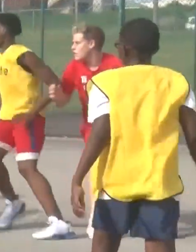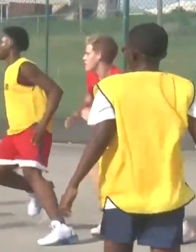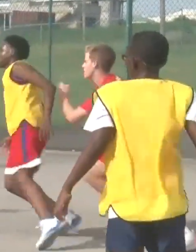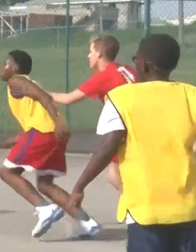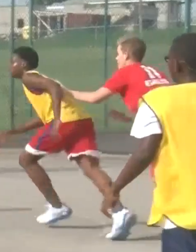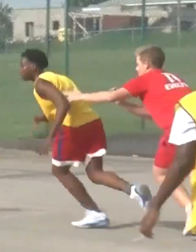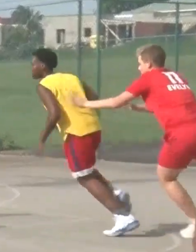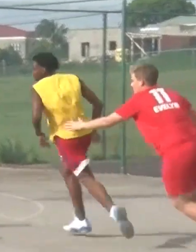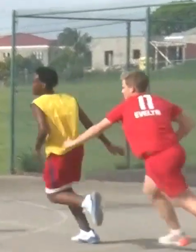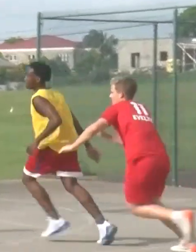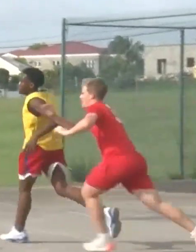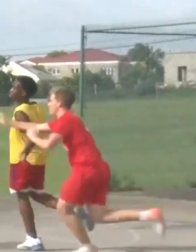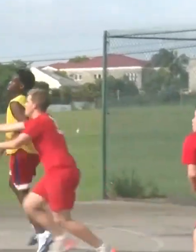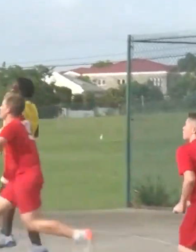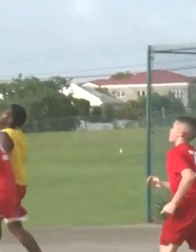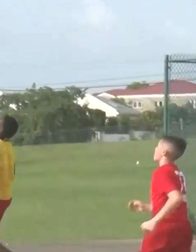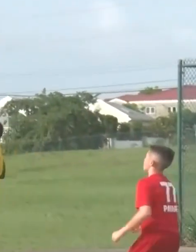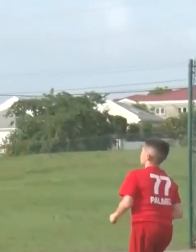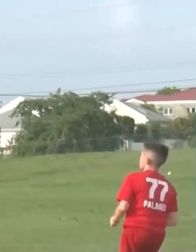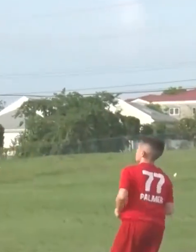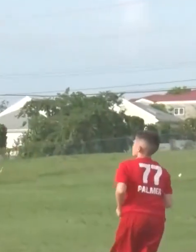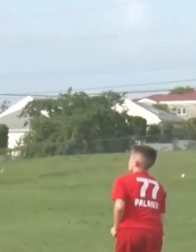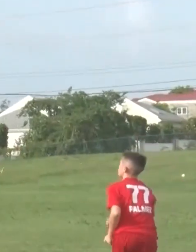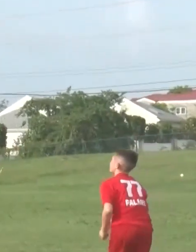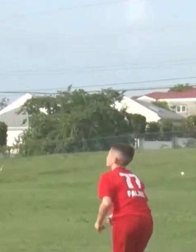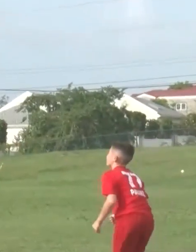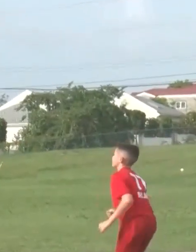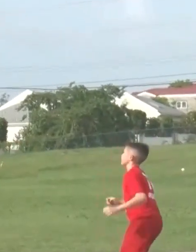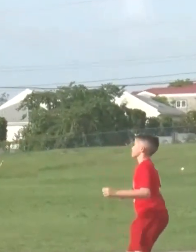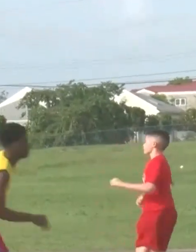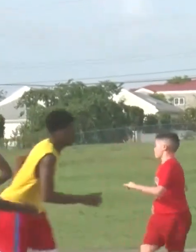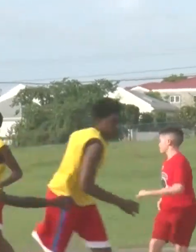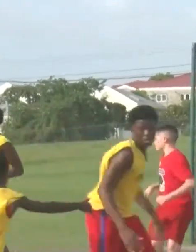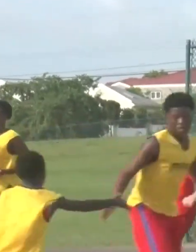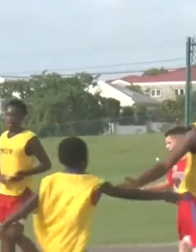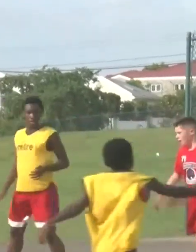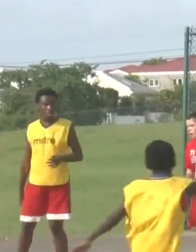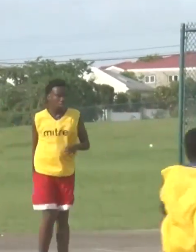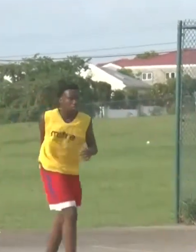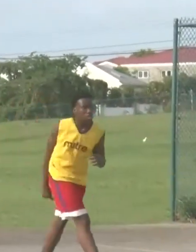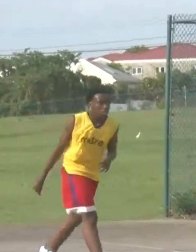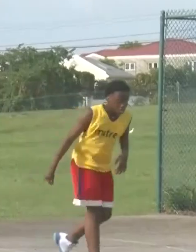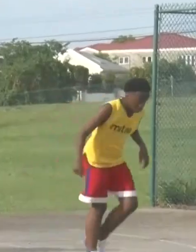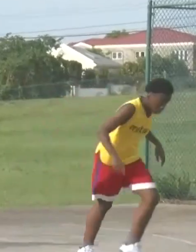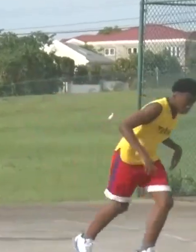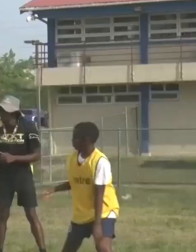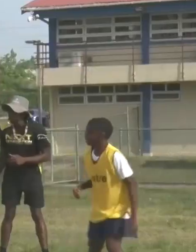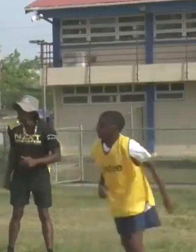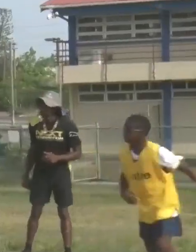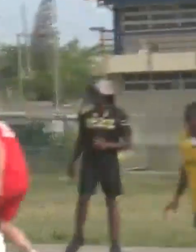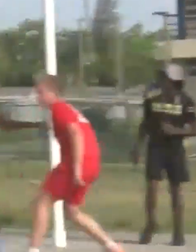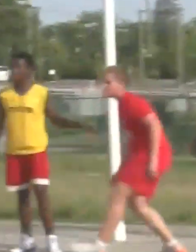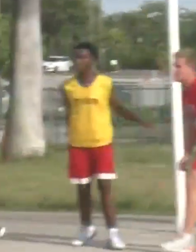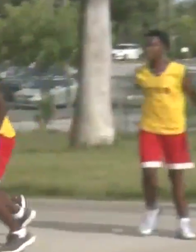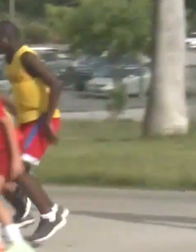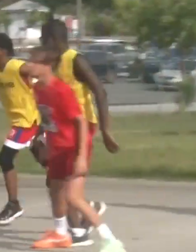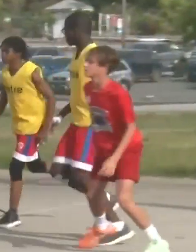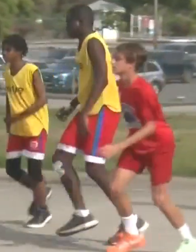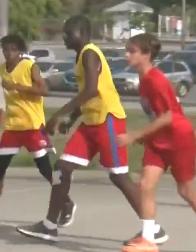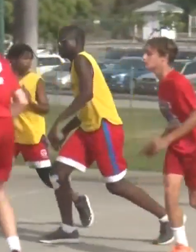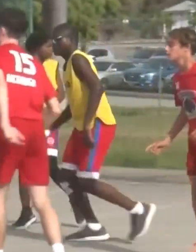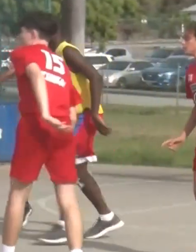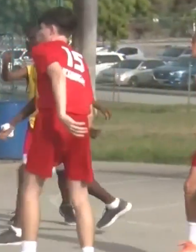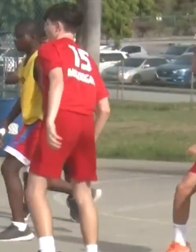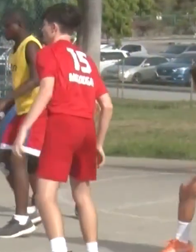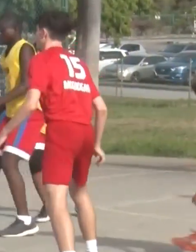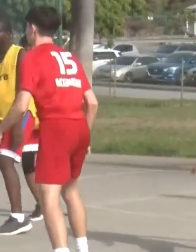but QC were fully dominating. Collins again with a floater, and it's good. This perhaps was the best move of the game